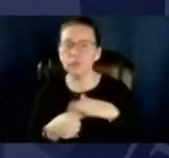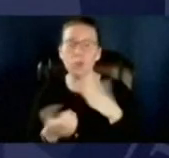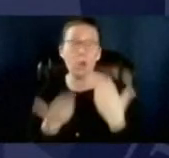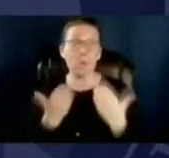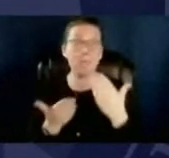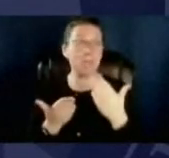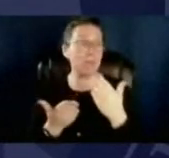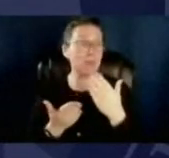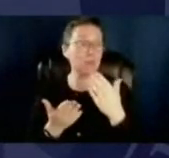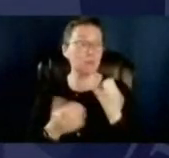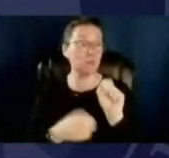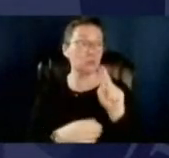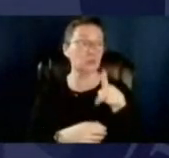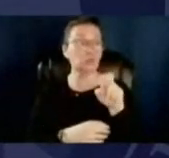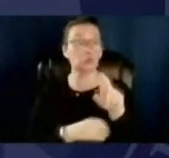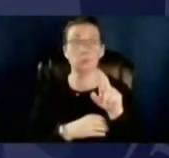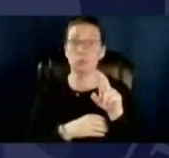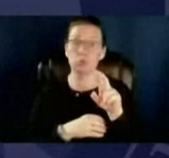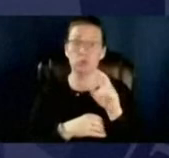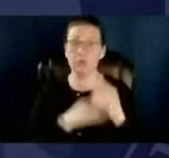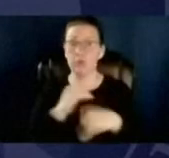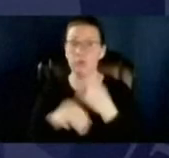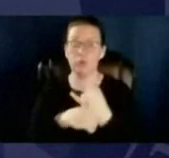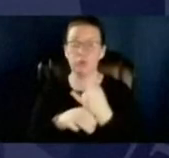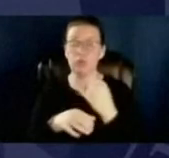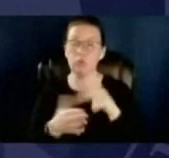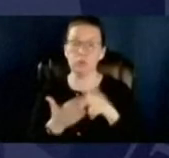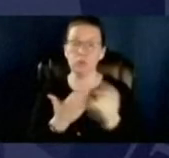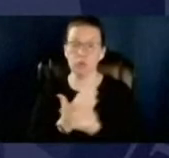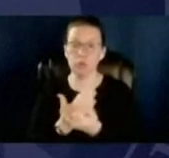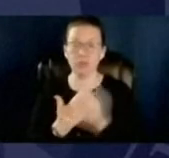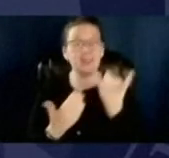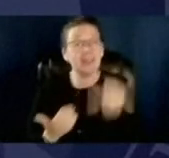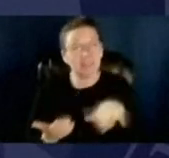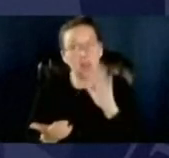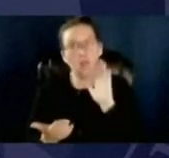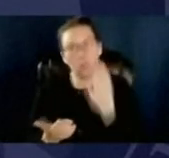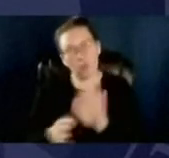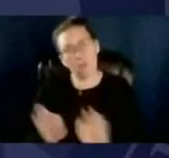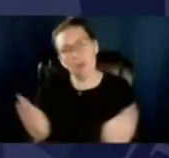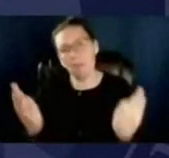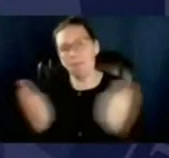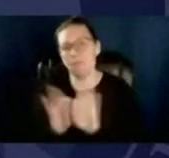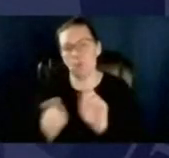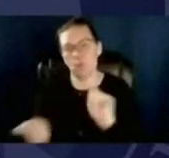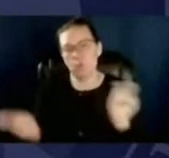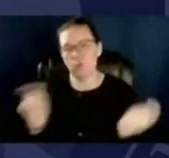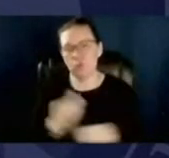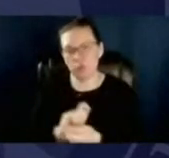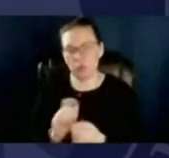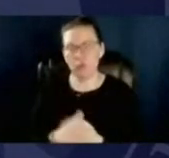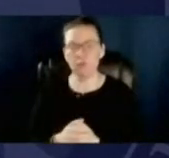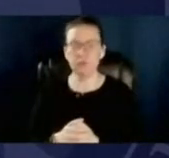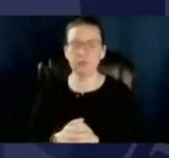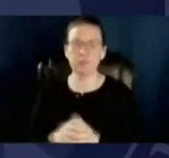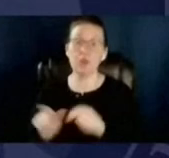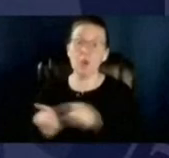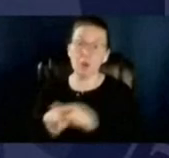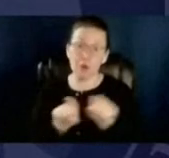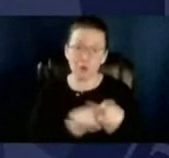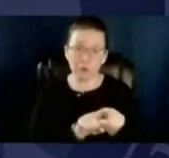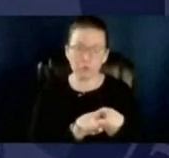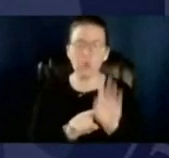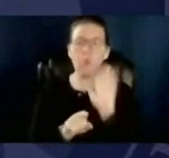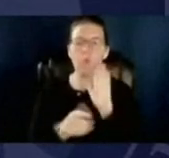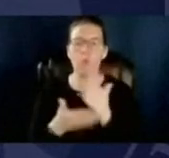projects. That would be an important evolution. And of course, mobilization of private capital